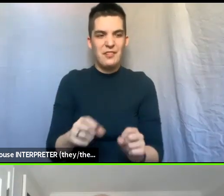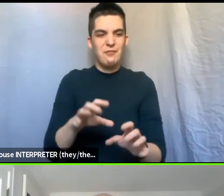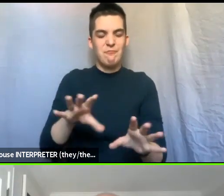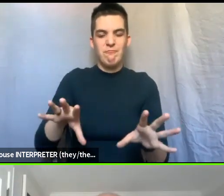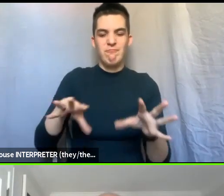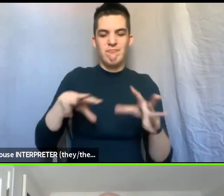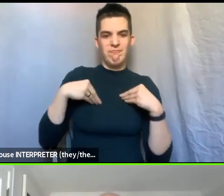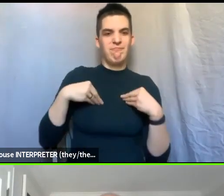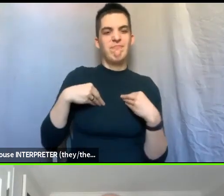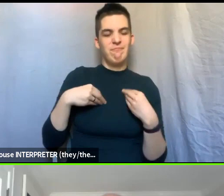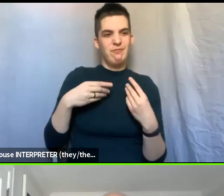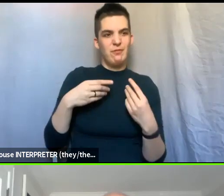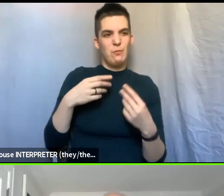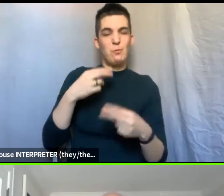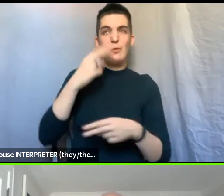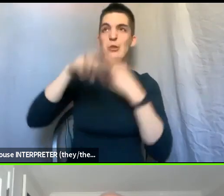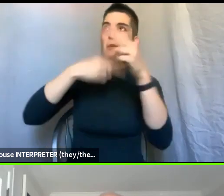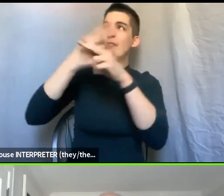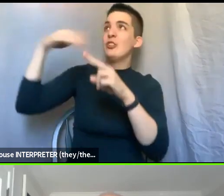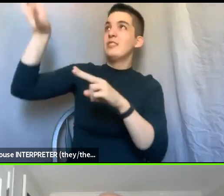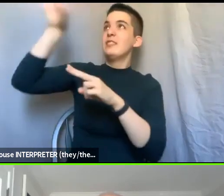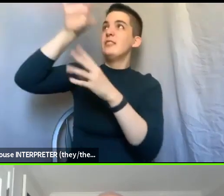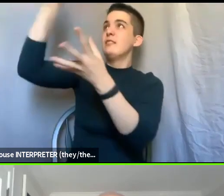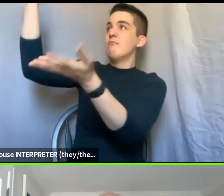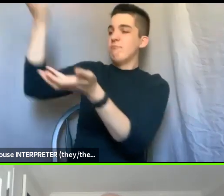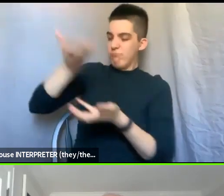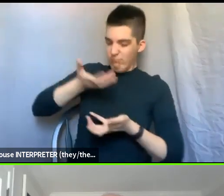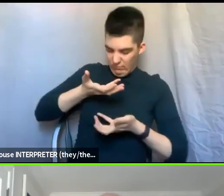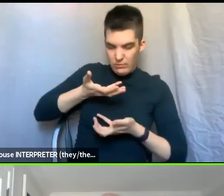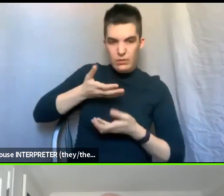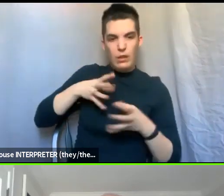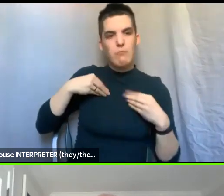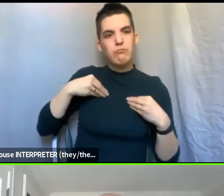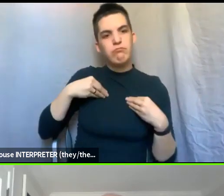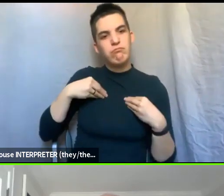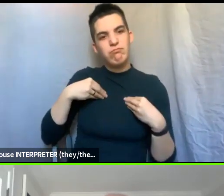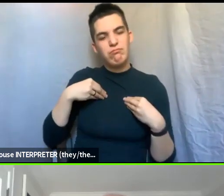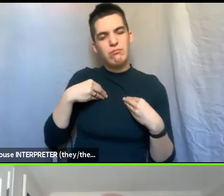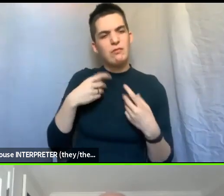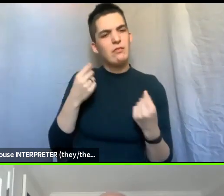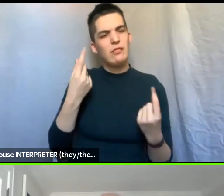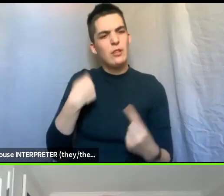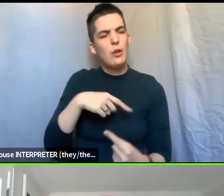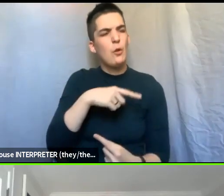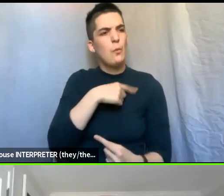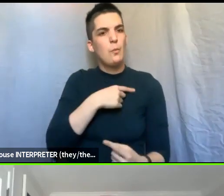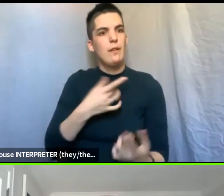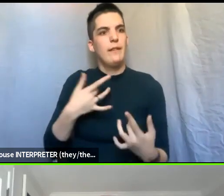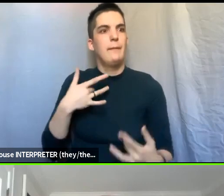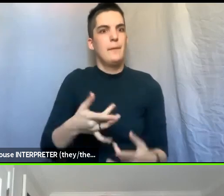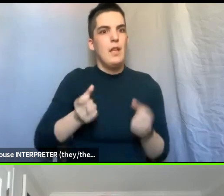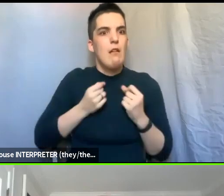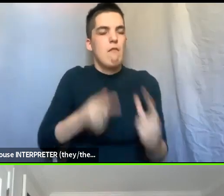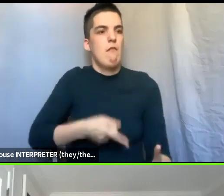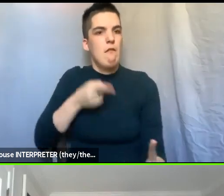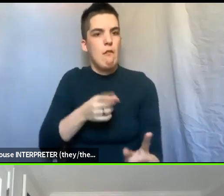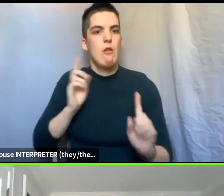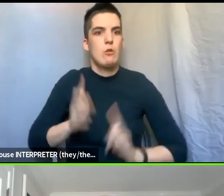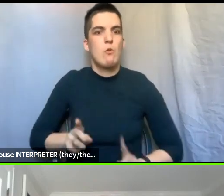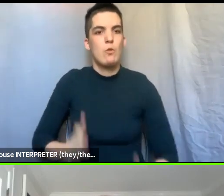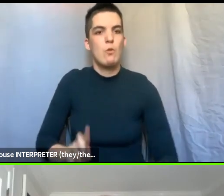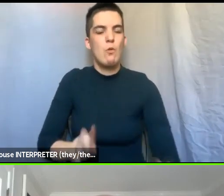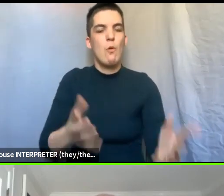know, we are so driven to action, you know, and in fact, we talk about